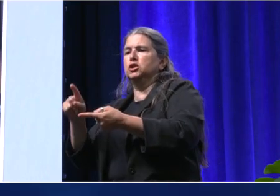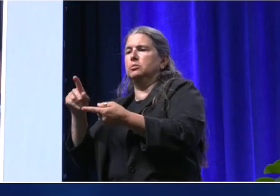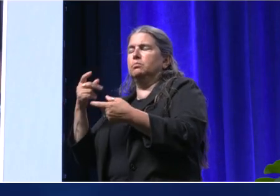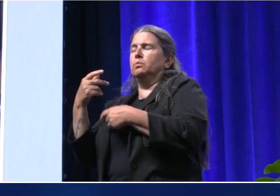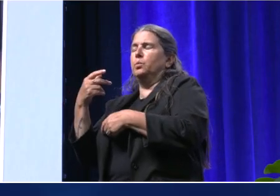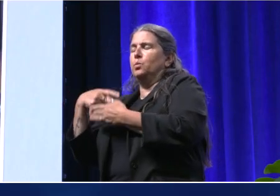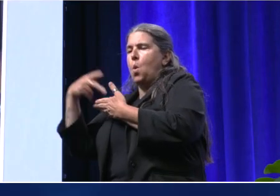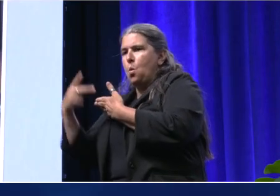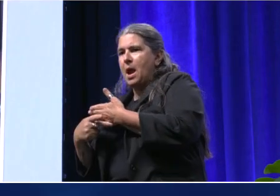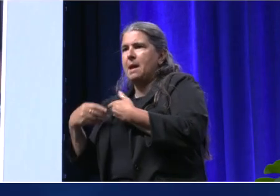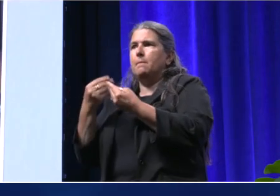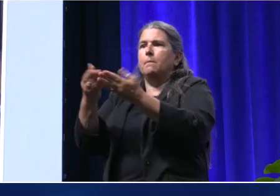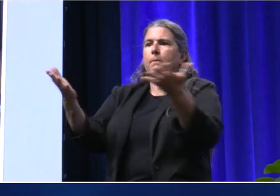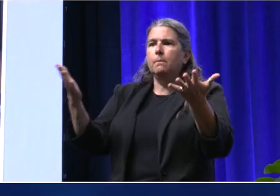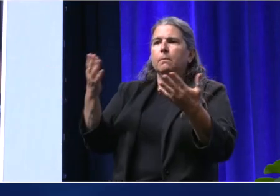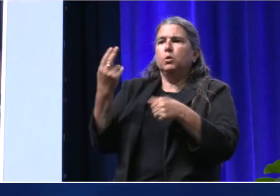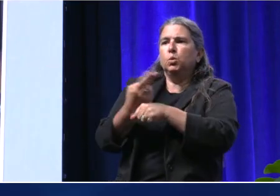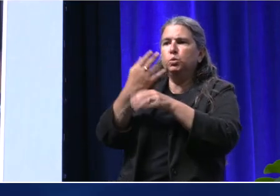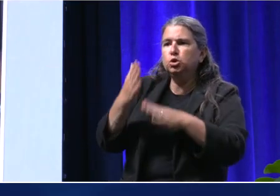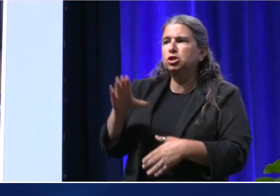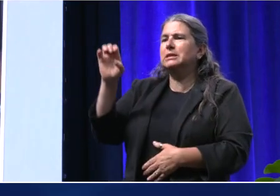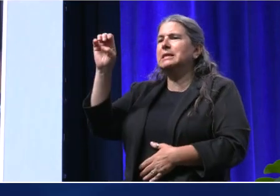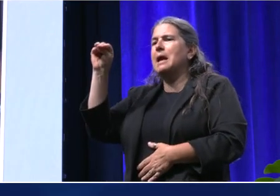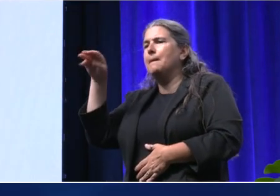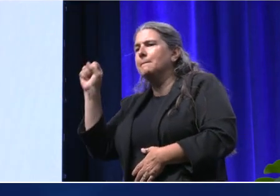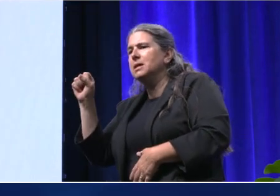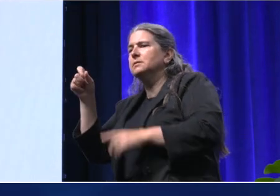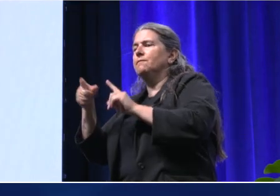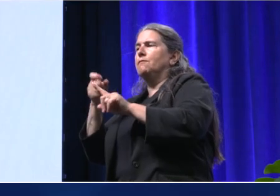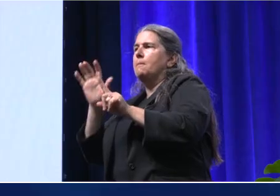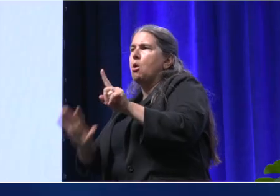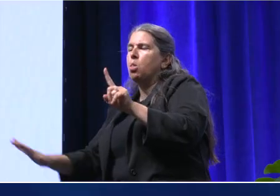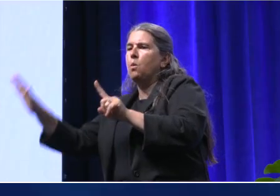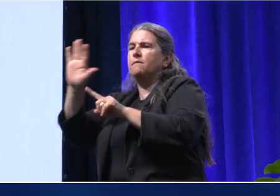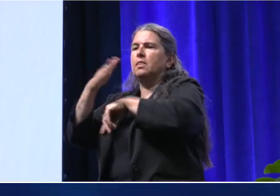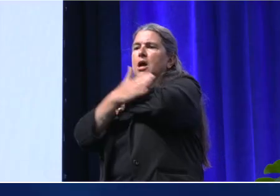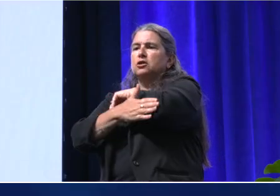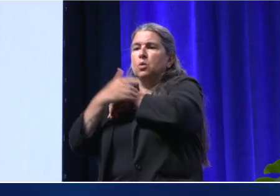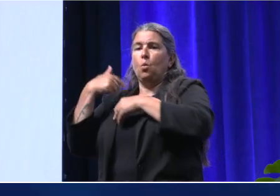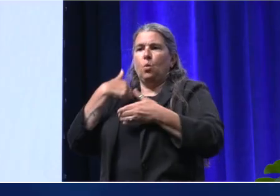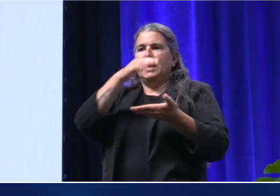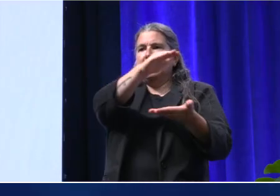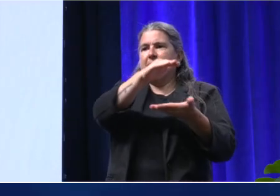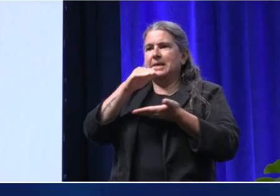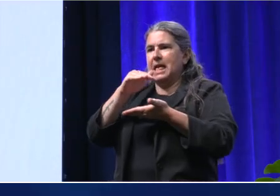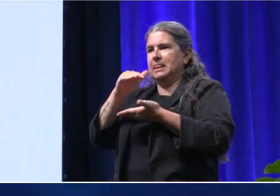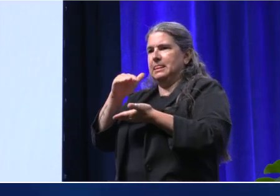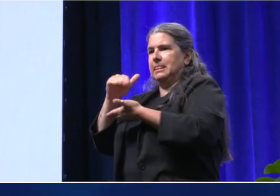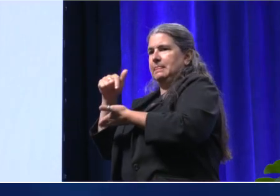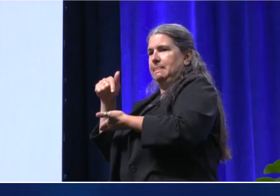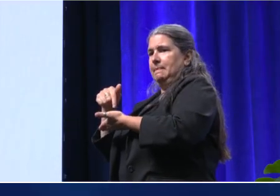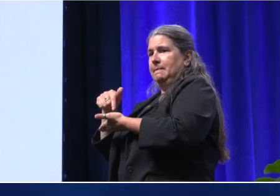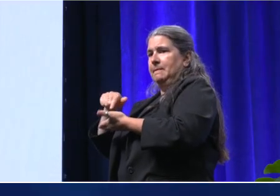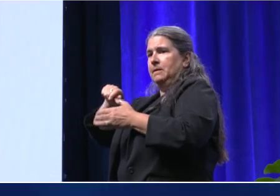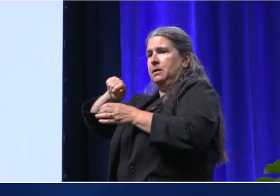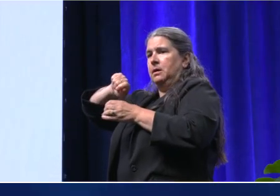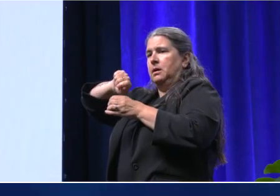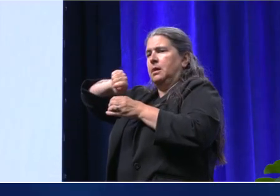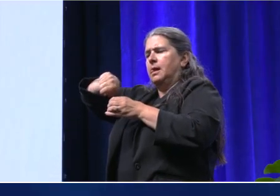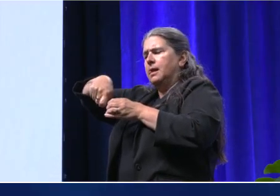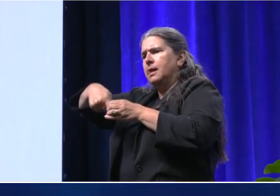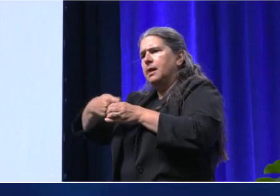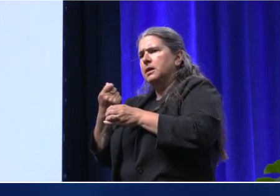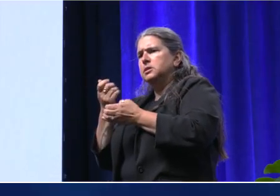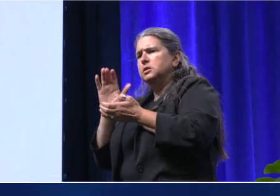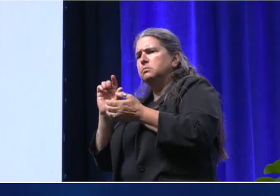hospitals, EMS from around the country, all right? We just need a tiny scoop of powder, less than a grain of rice,